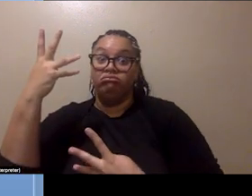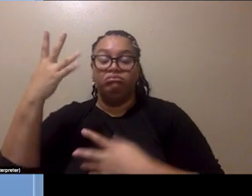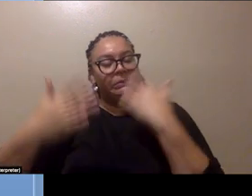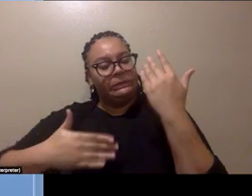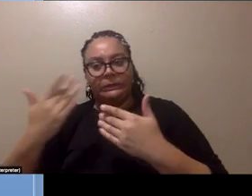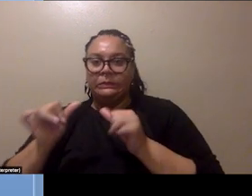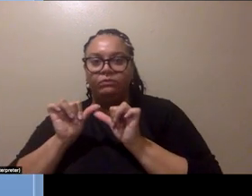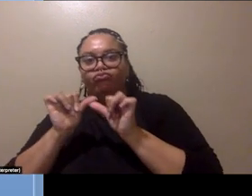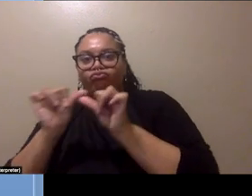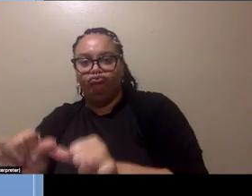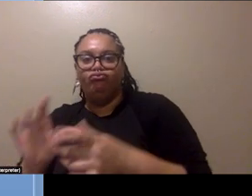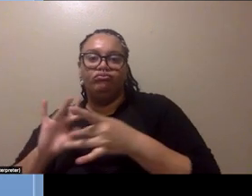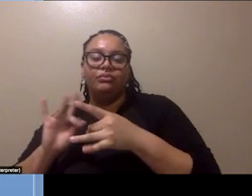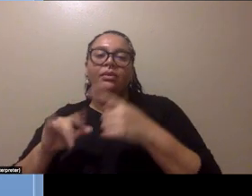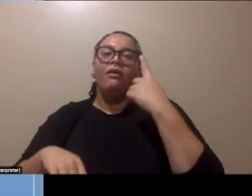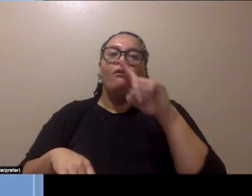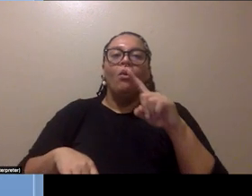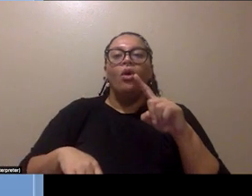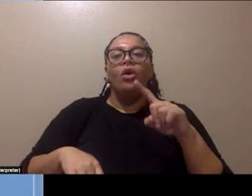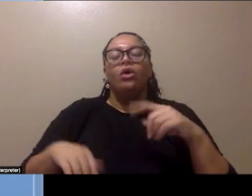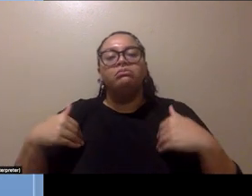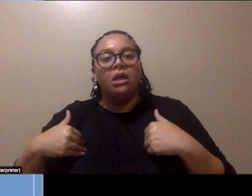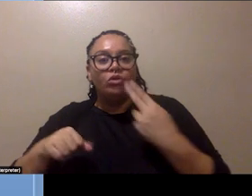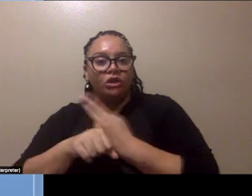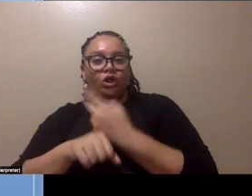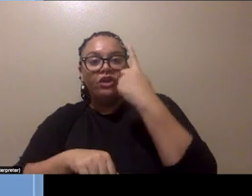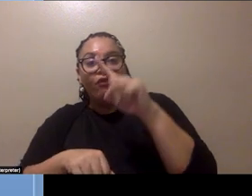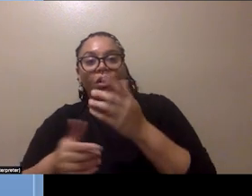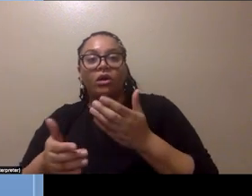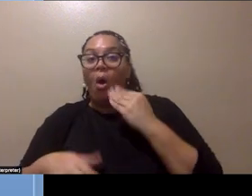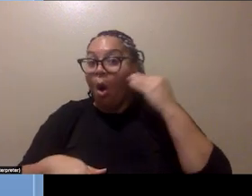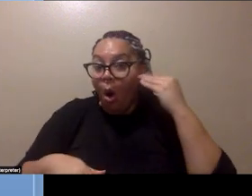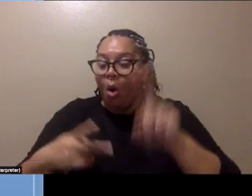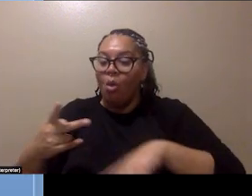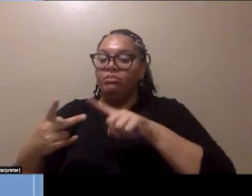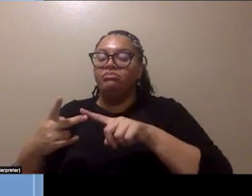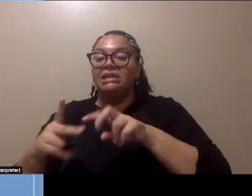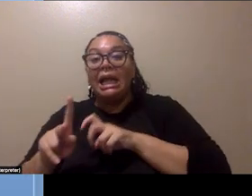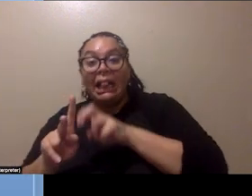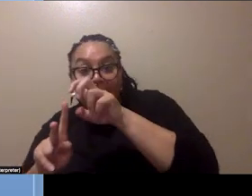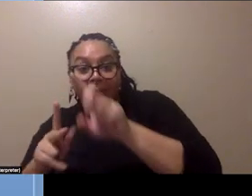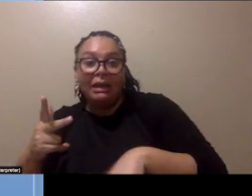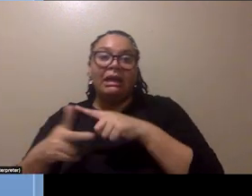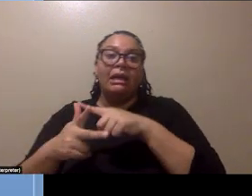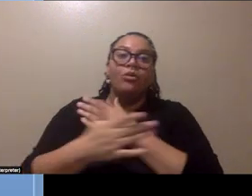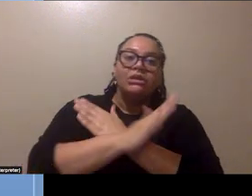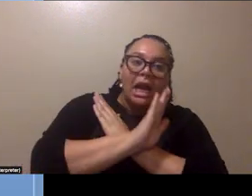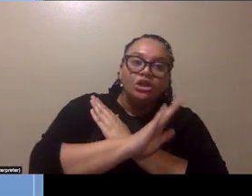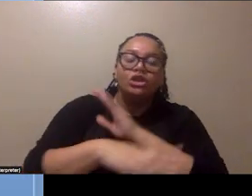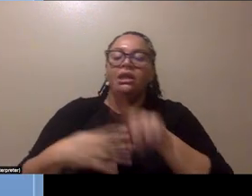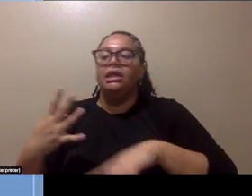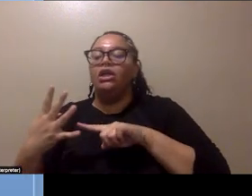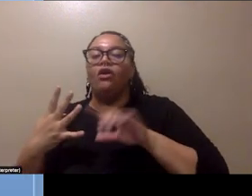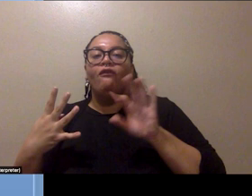I'm sure the list could go on and on for species that utilize them not only for nesting, but for foraging and climbing